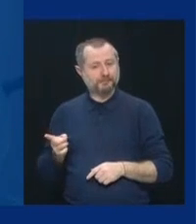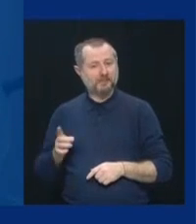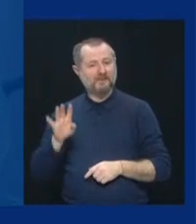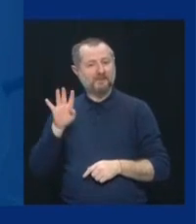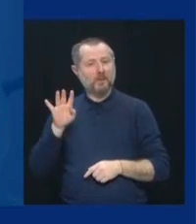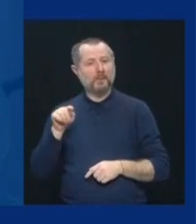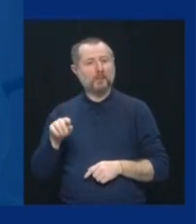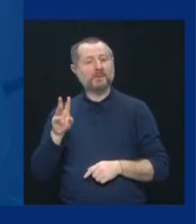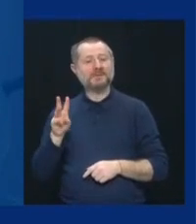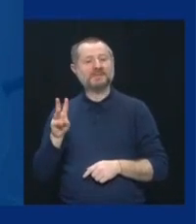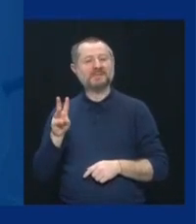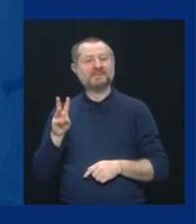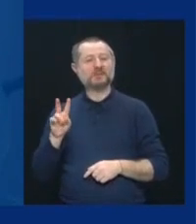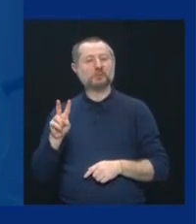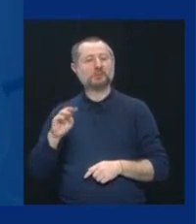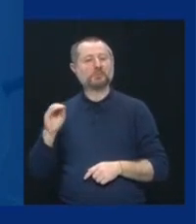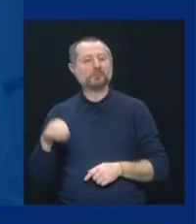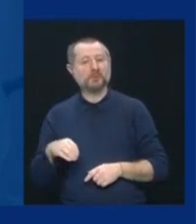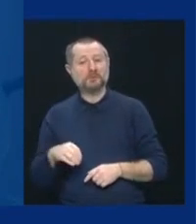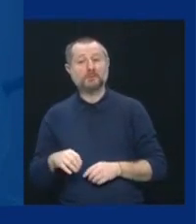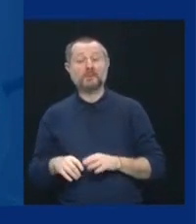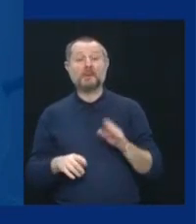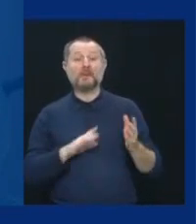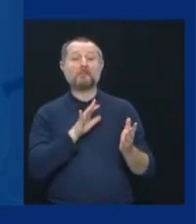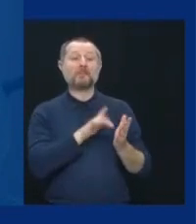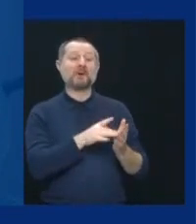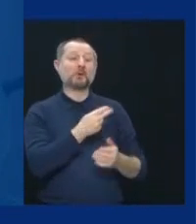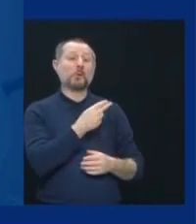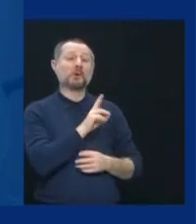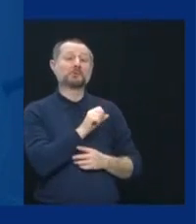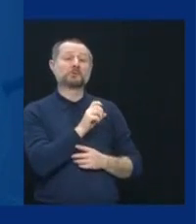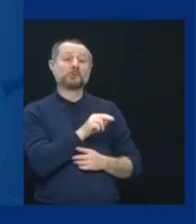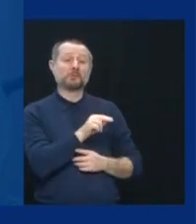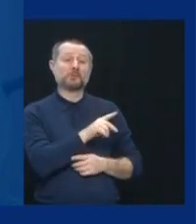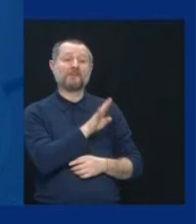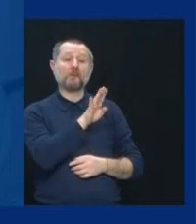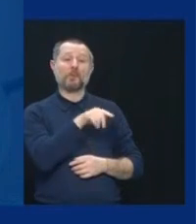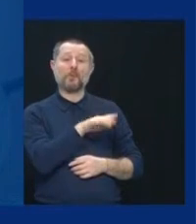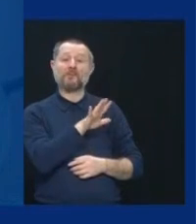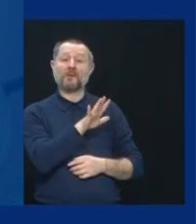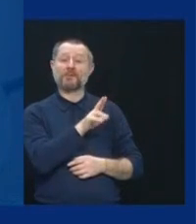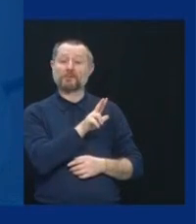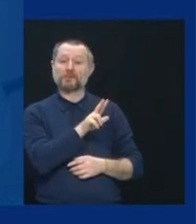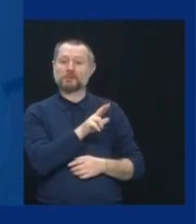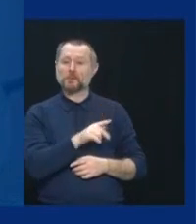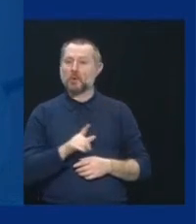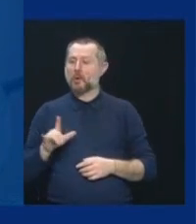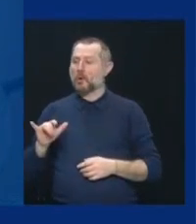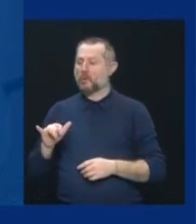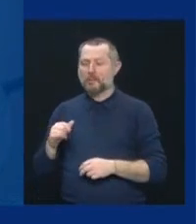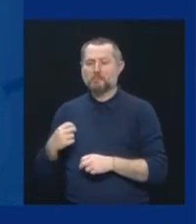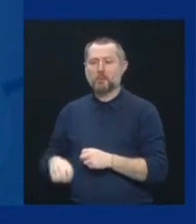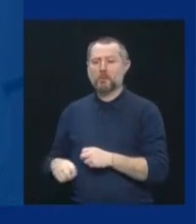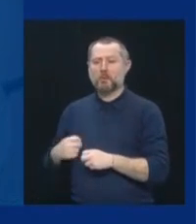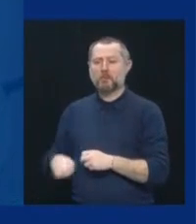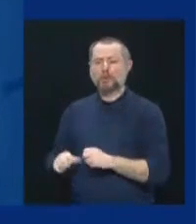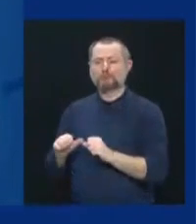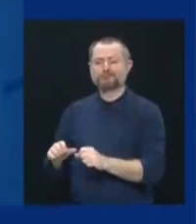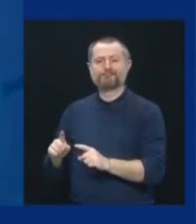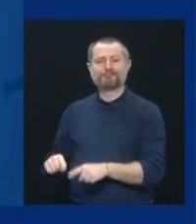4.6. Second, Mid-Hudson, 4.5. Long Island has been a problem for a number of weeks. It continues to be a problem.